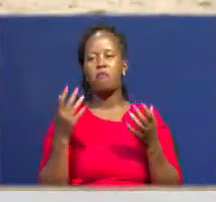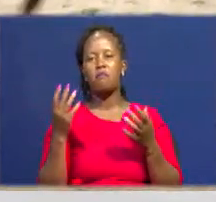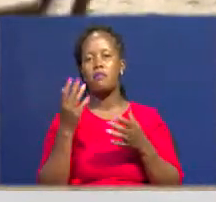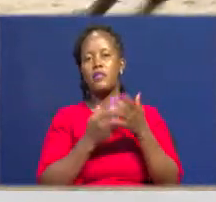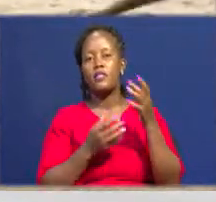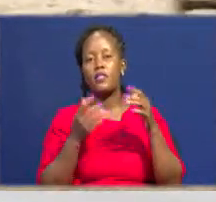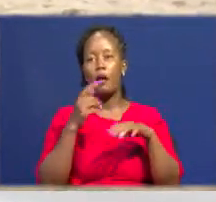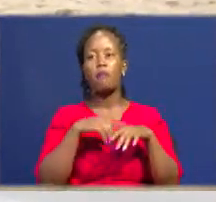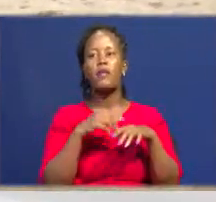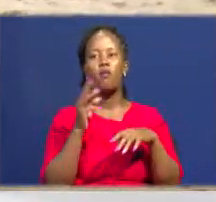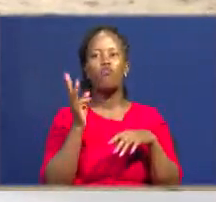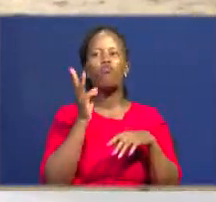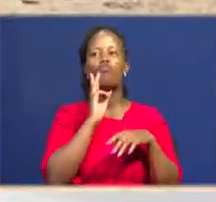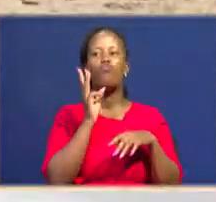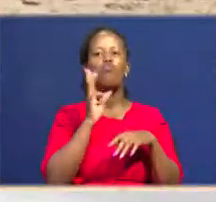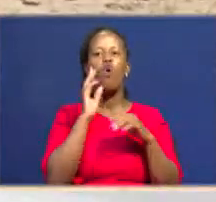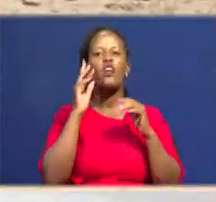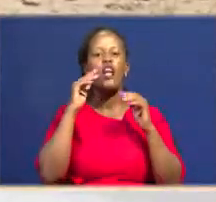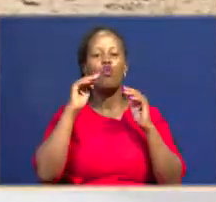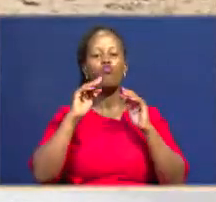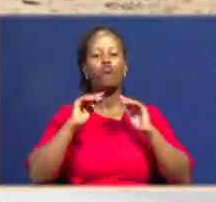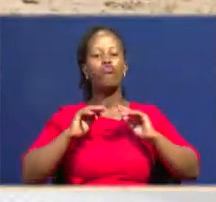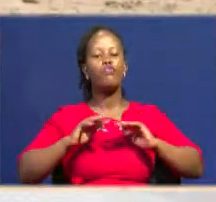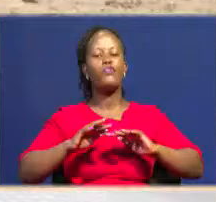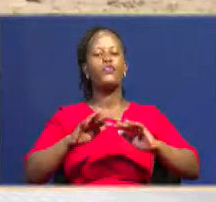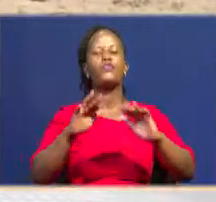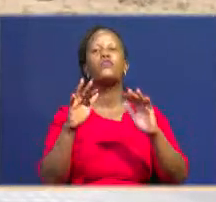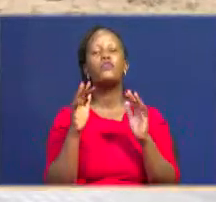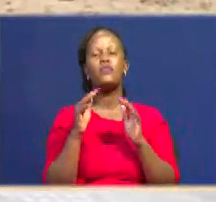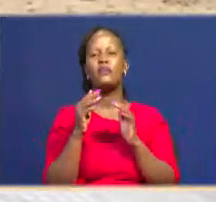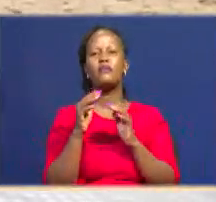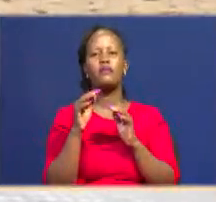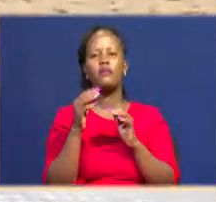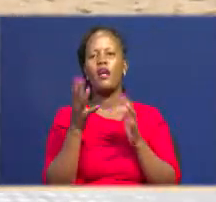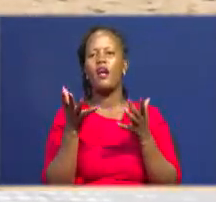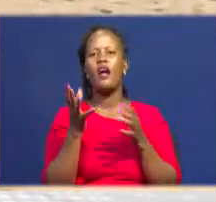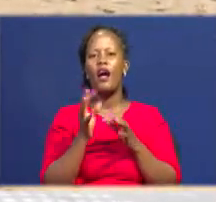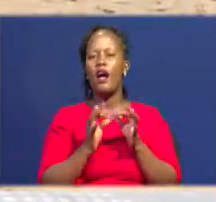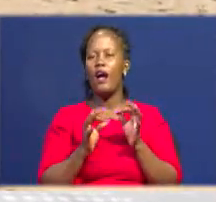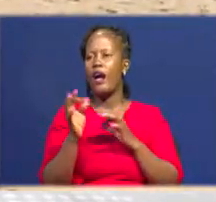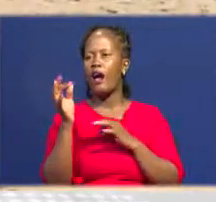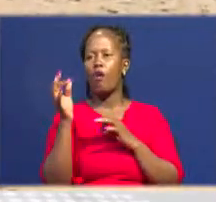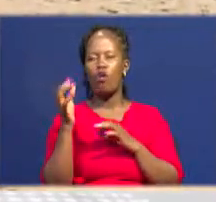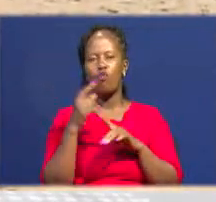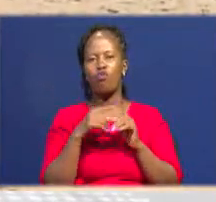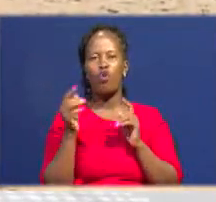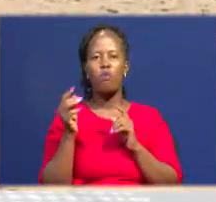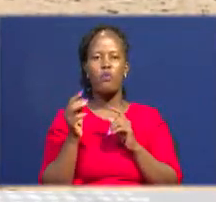times the waters now come all the way close. How long is it, maybe from the sea?